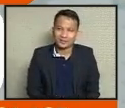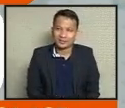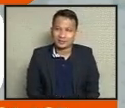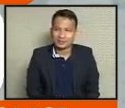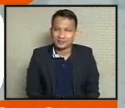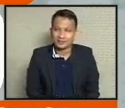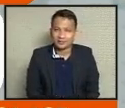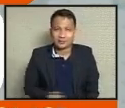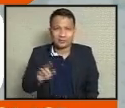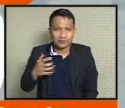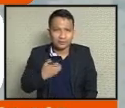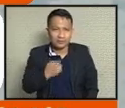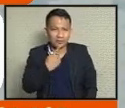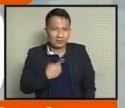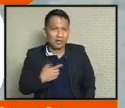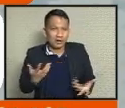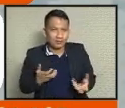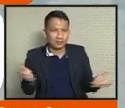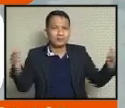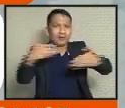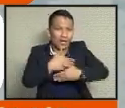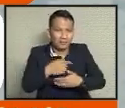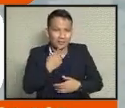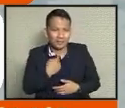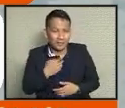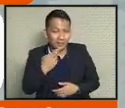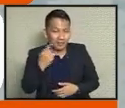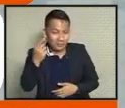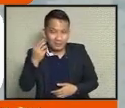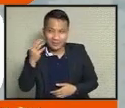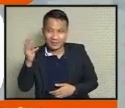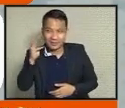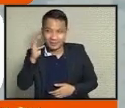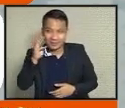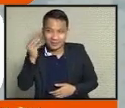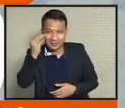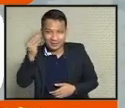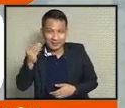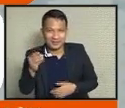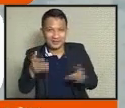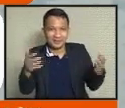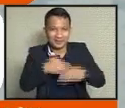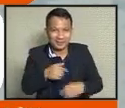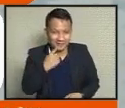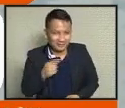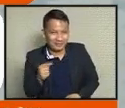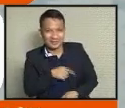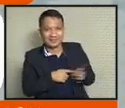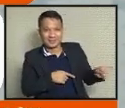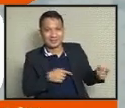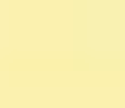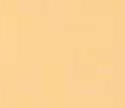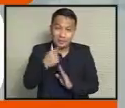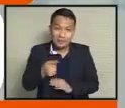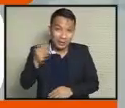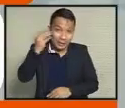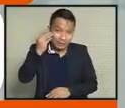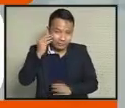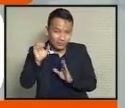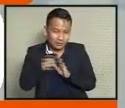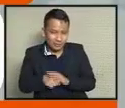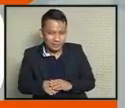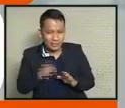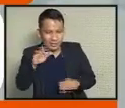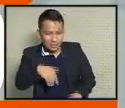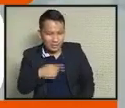not? I actually wanted to hug you. Don't hug me. Don't. You can hug her, not me. No, ayaw mo po. Ganito yan,